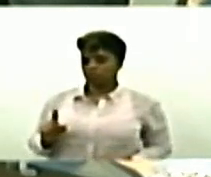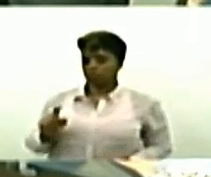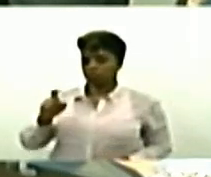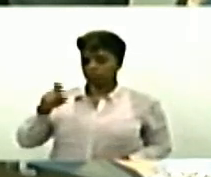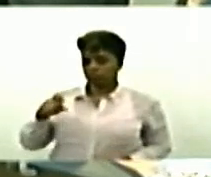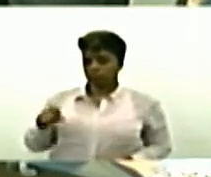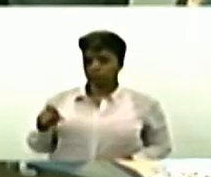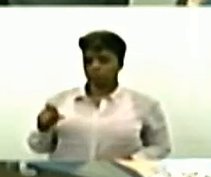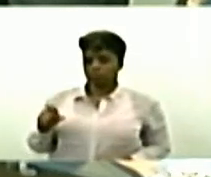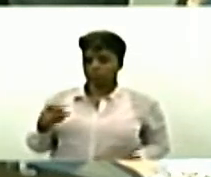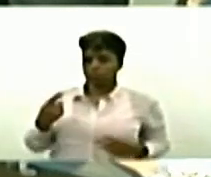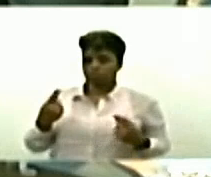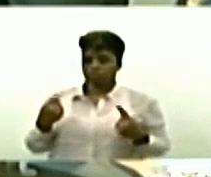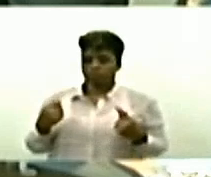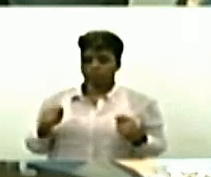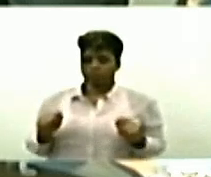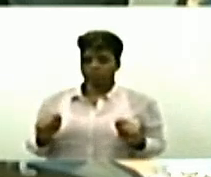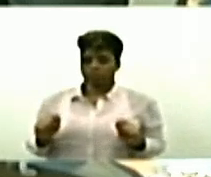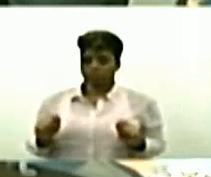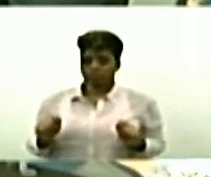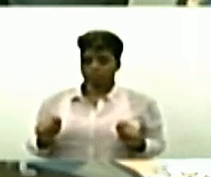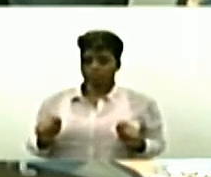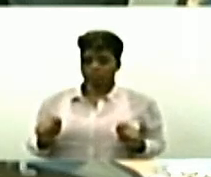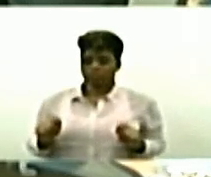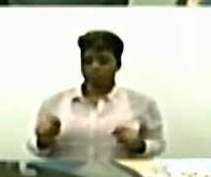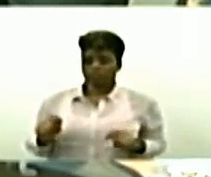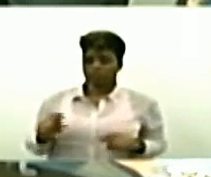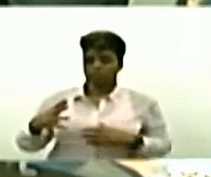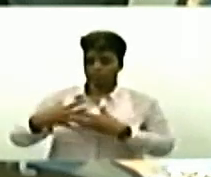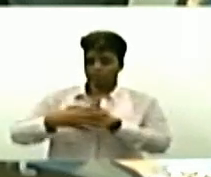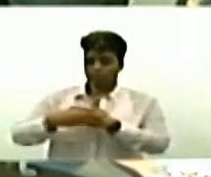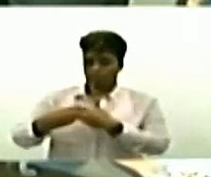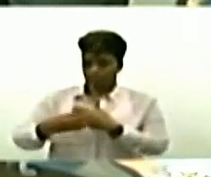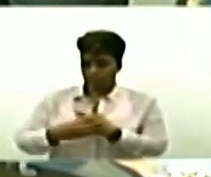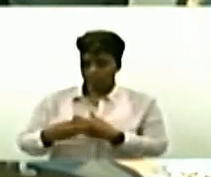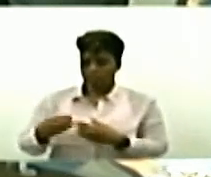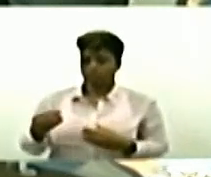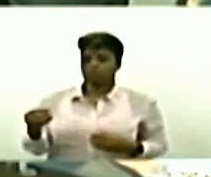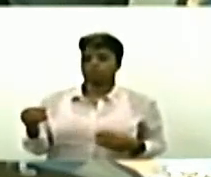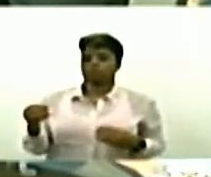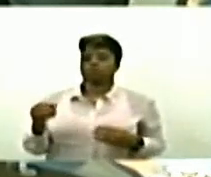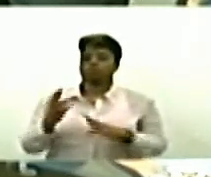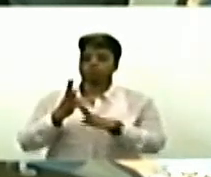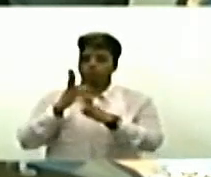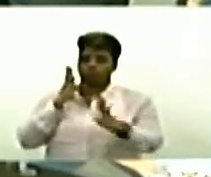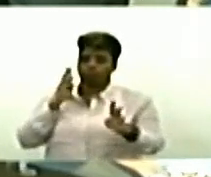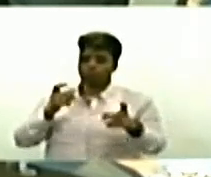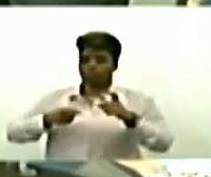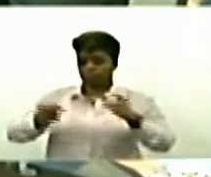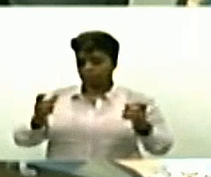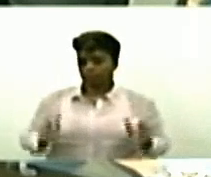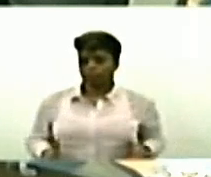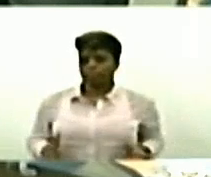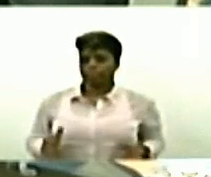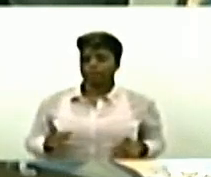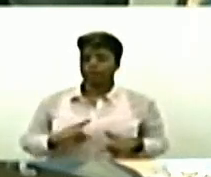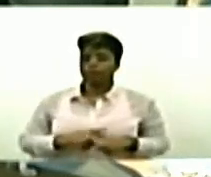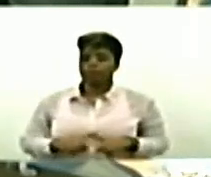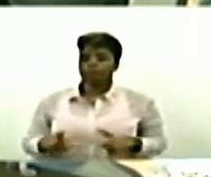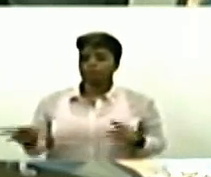should try to impersonate a traffic warden. But